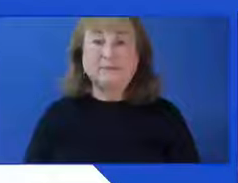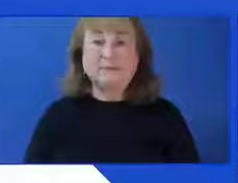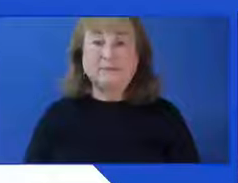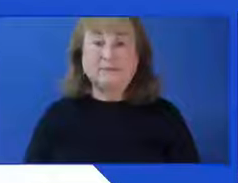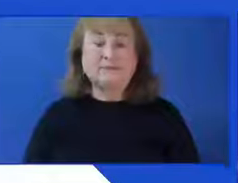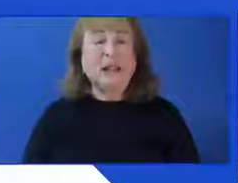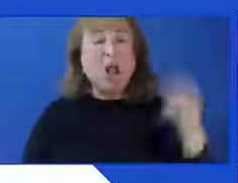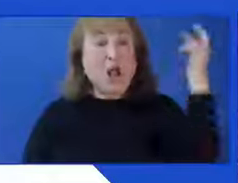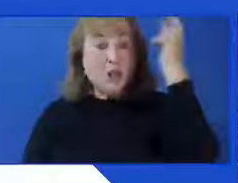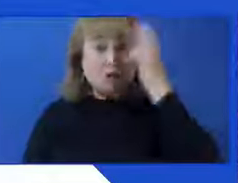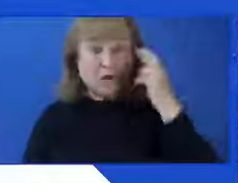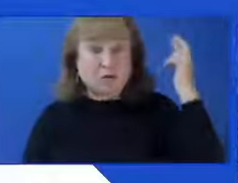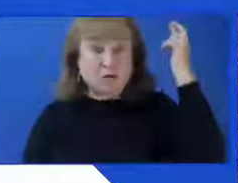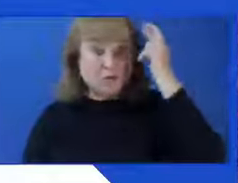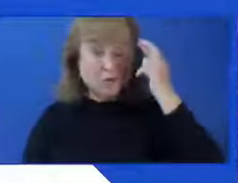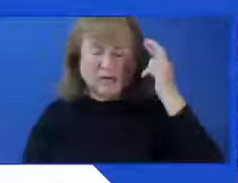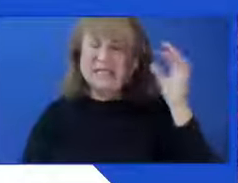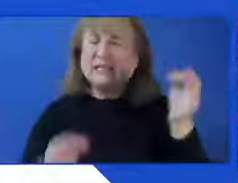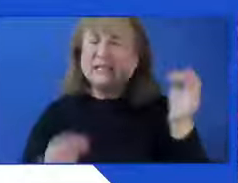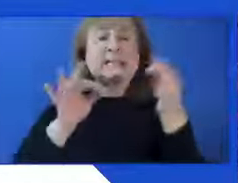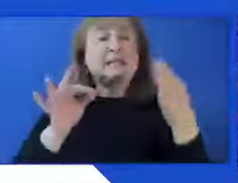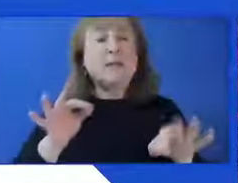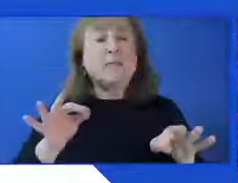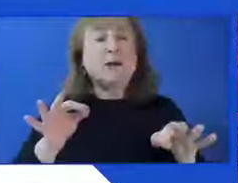The reason is simple.